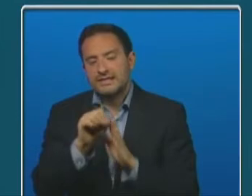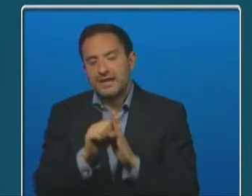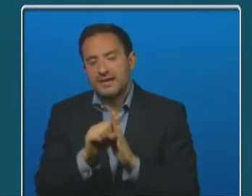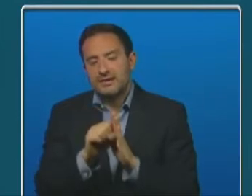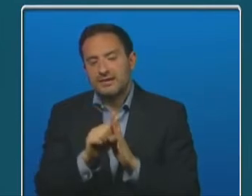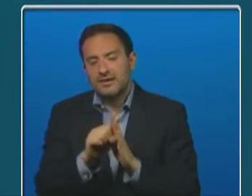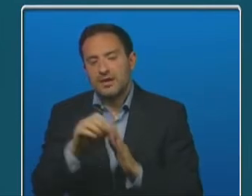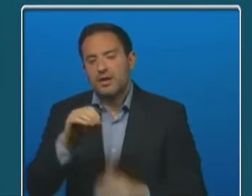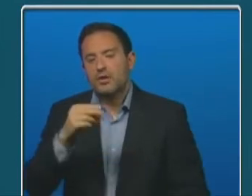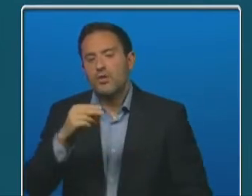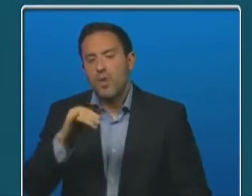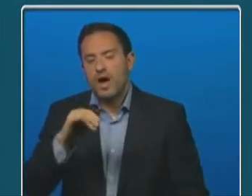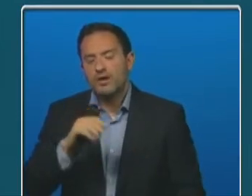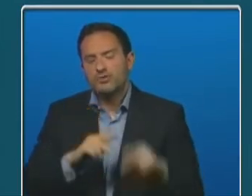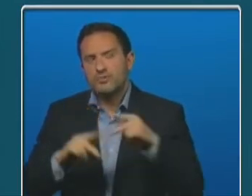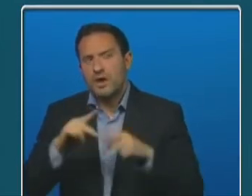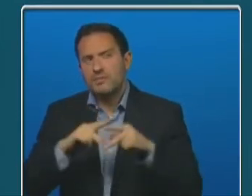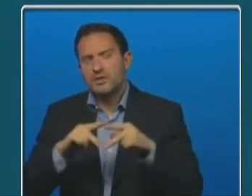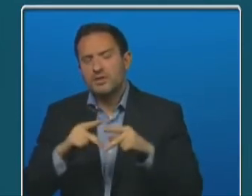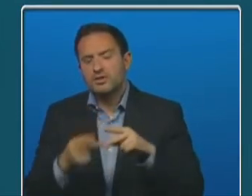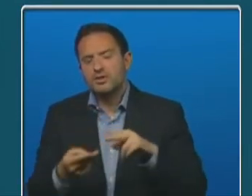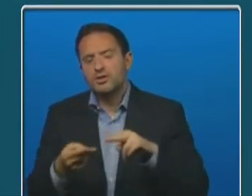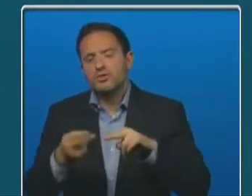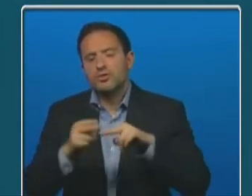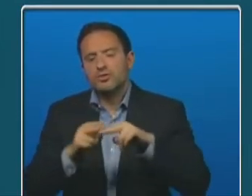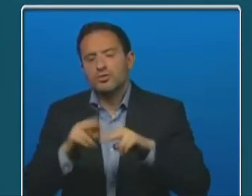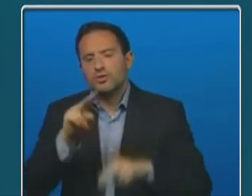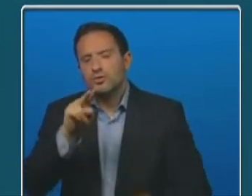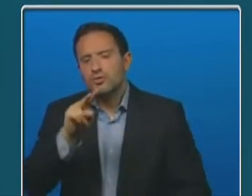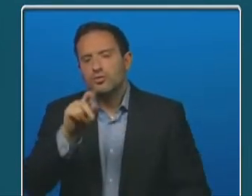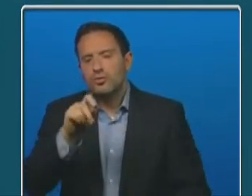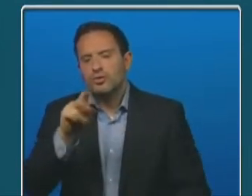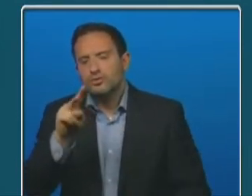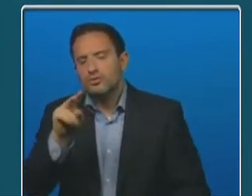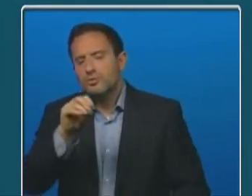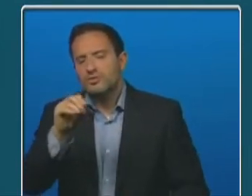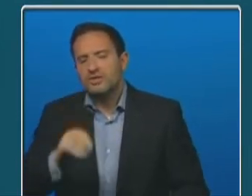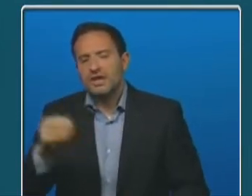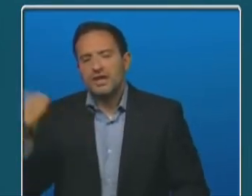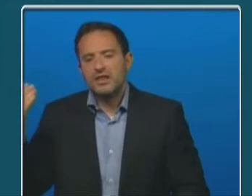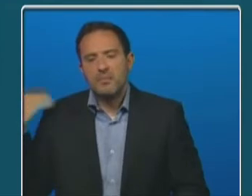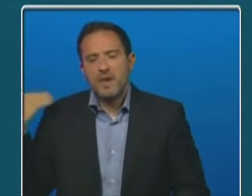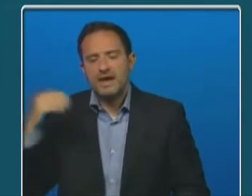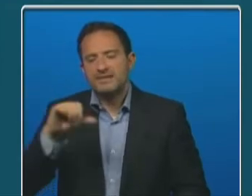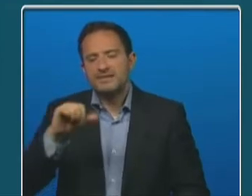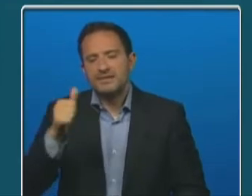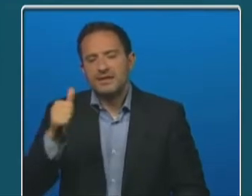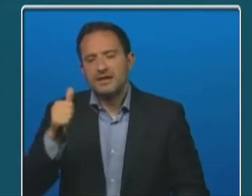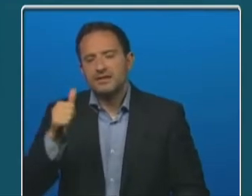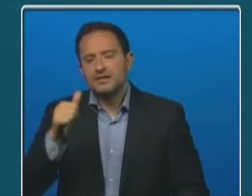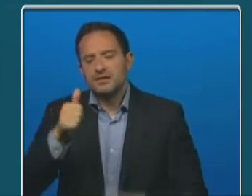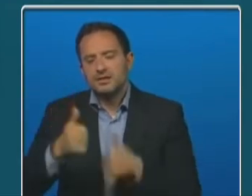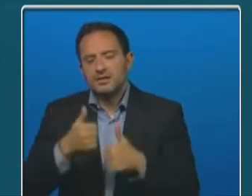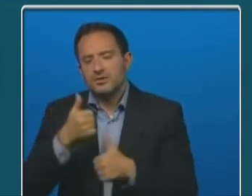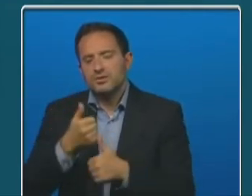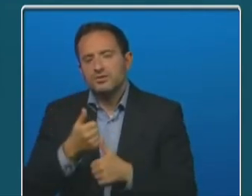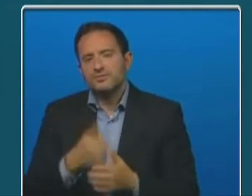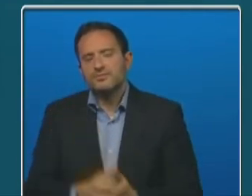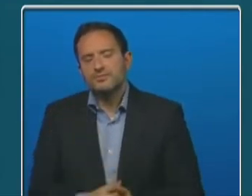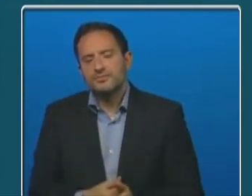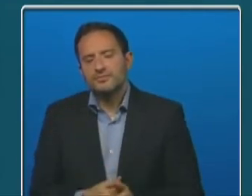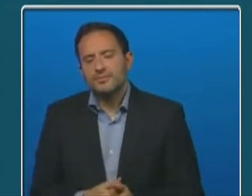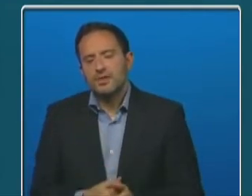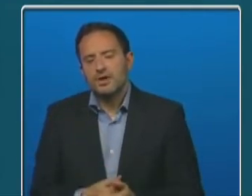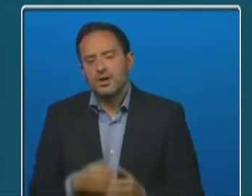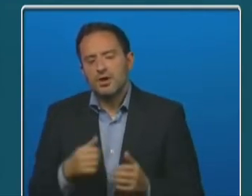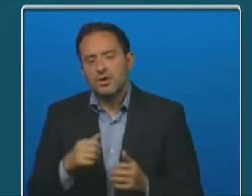Ohio's population grew by 2.3% over the last decade. And as Michael mentioned, once we have our